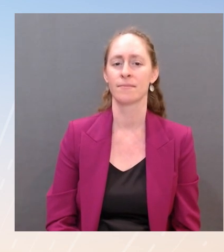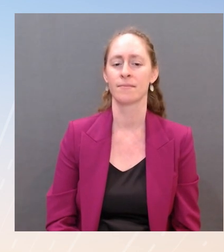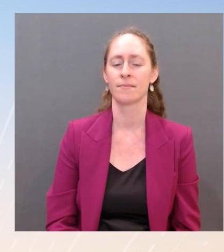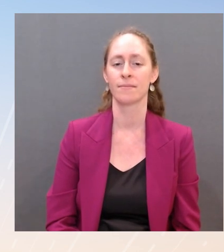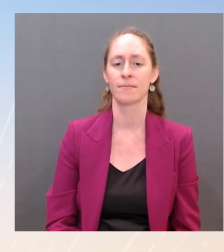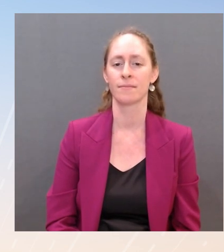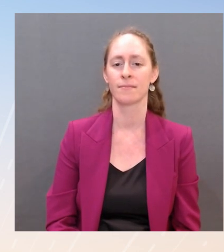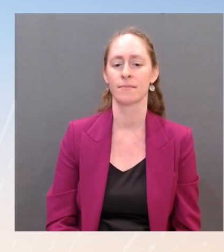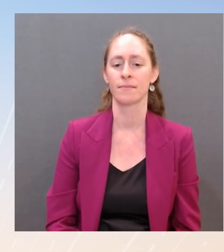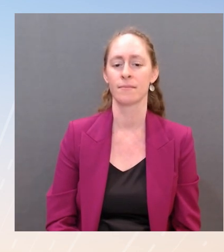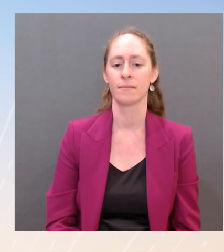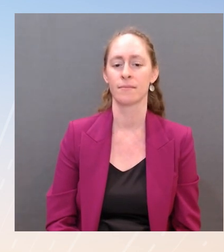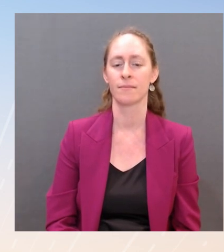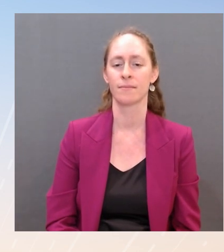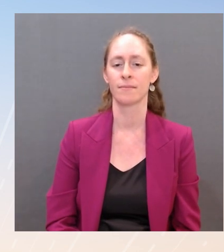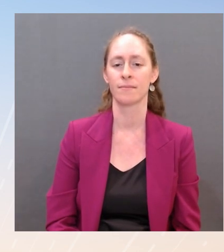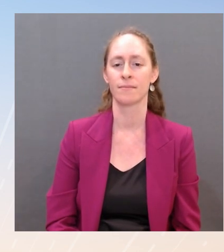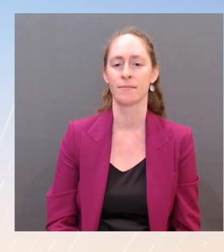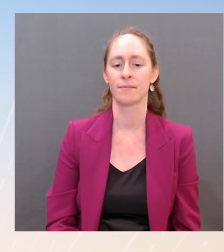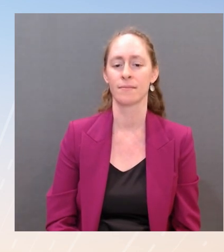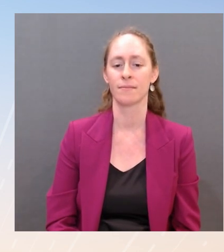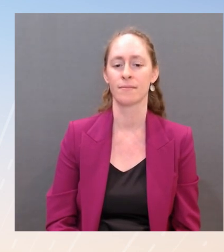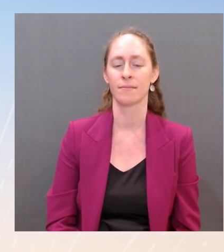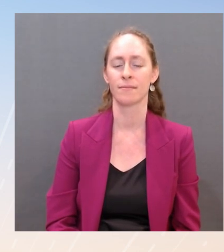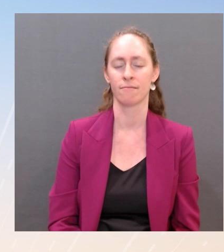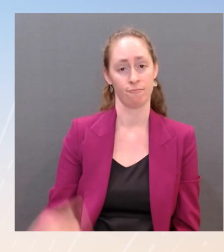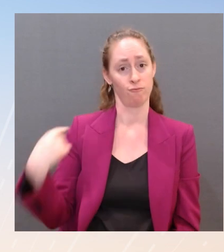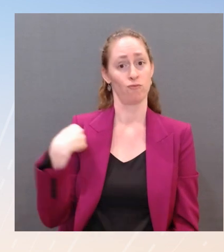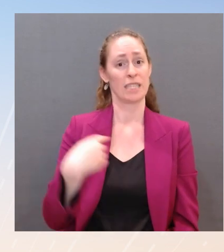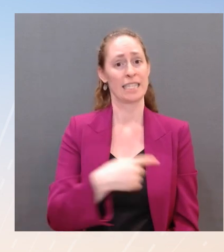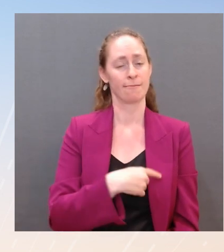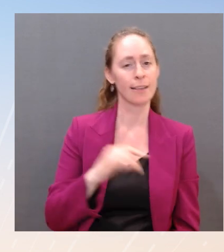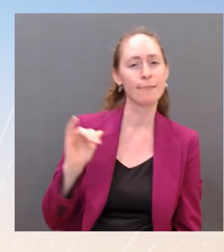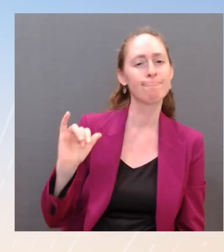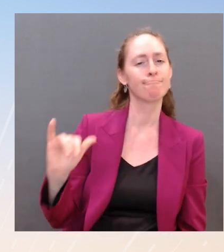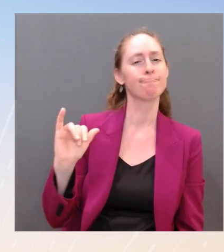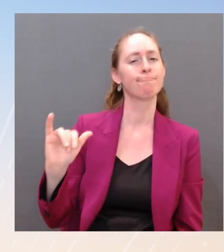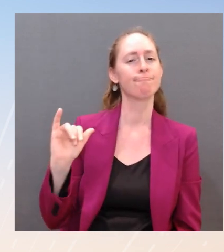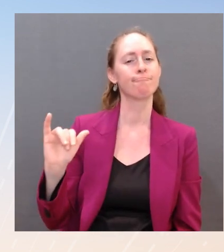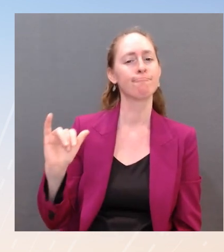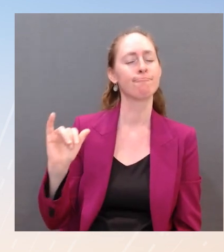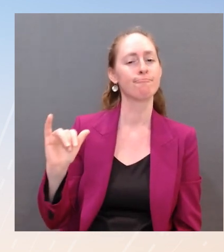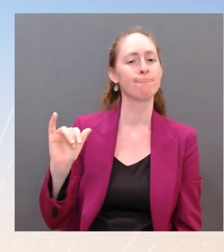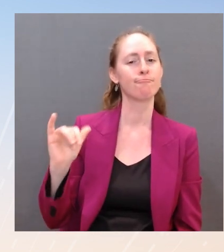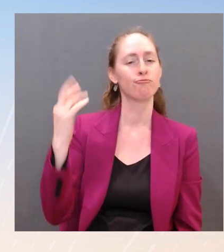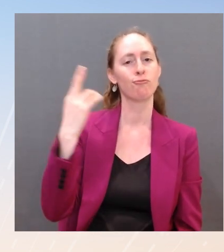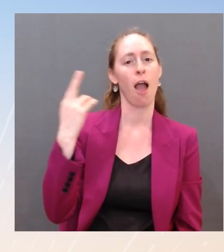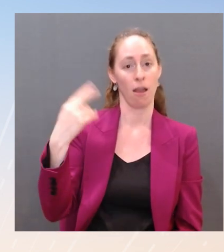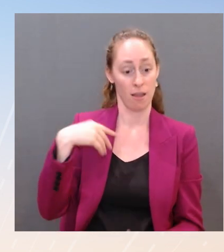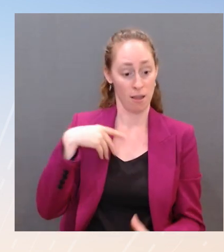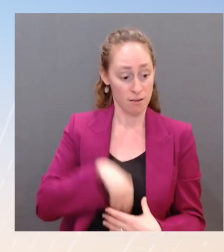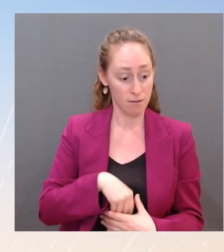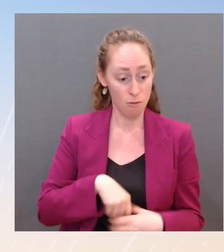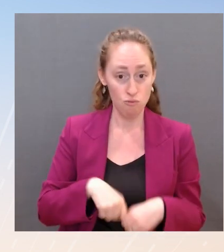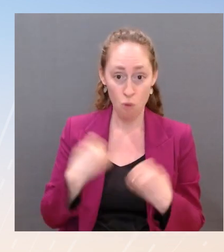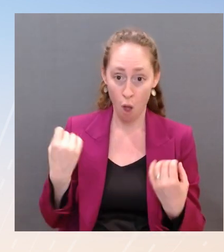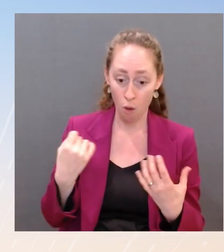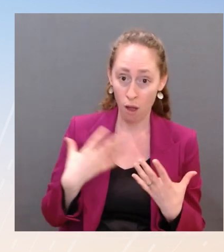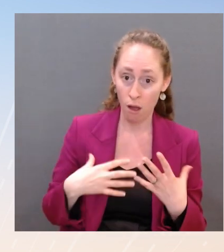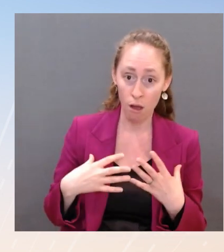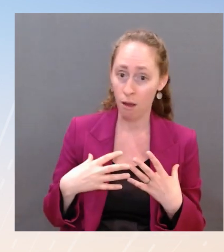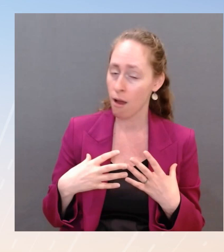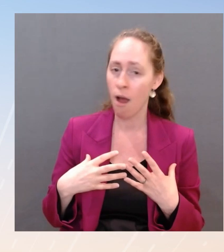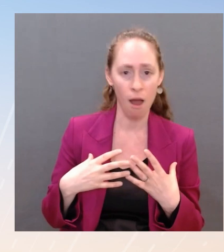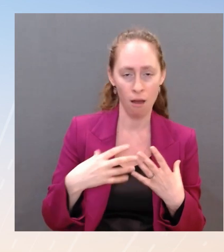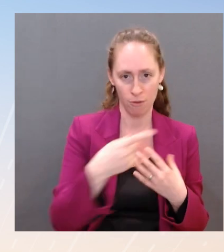We realize that it is not us as people who are broken, it is society that is broken. And we want people to find the okay in broken.